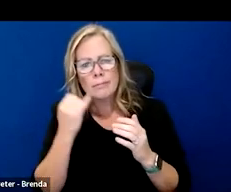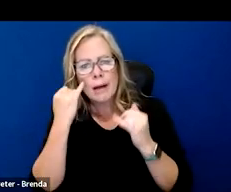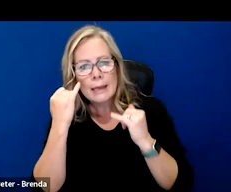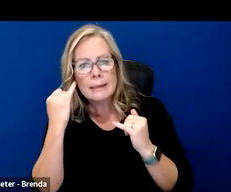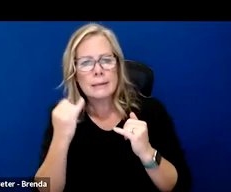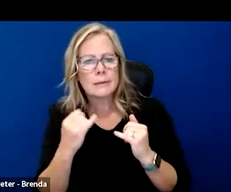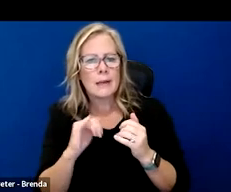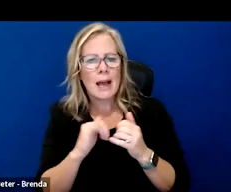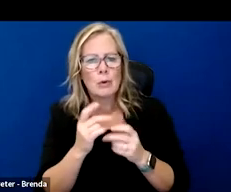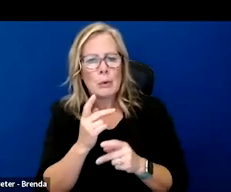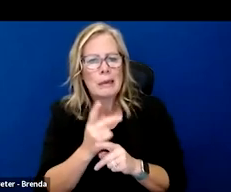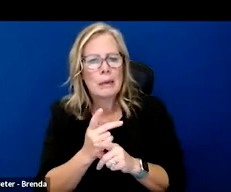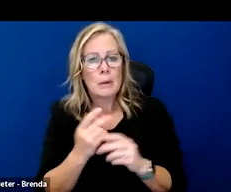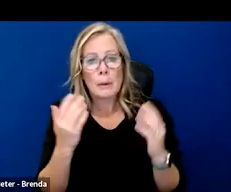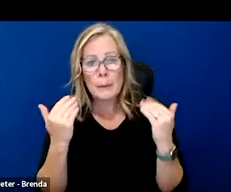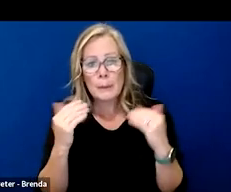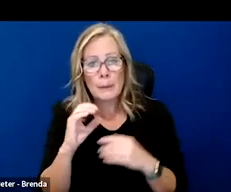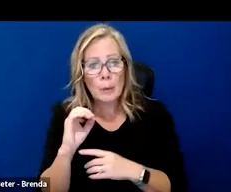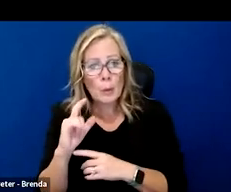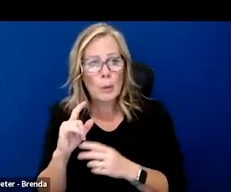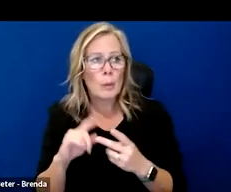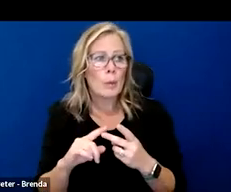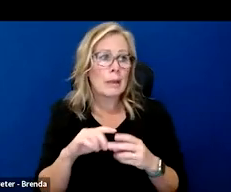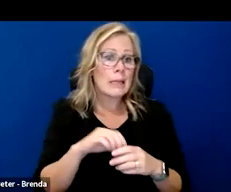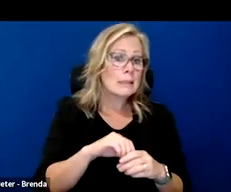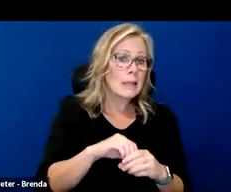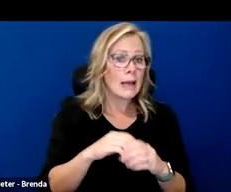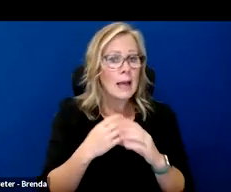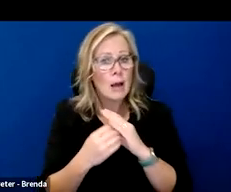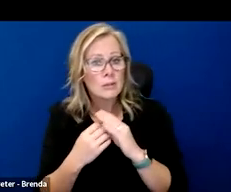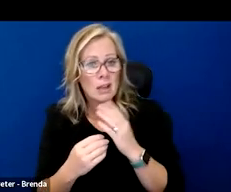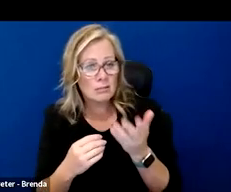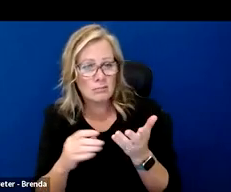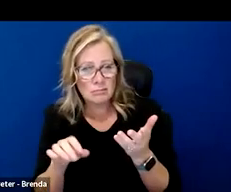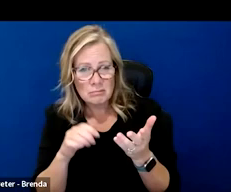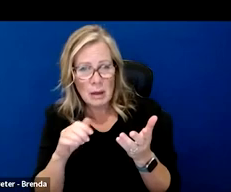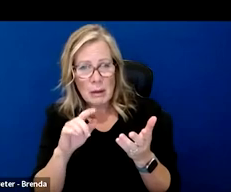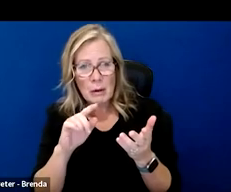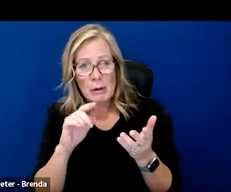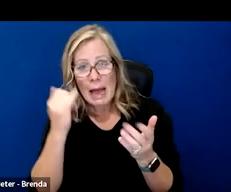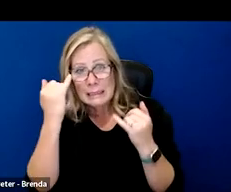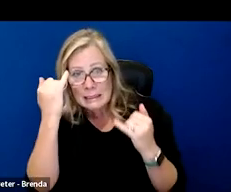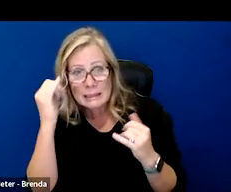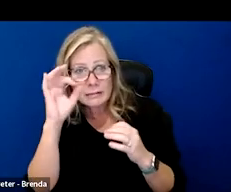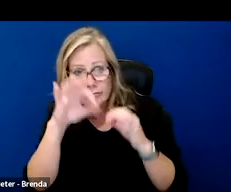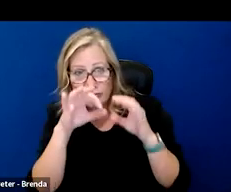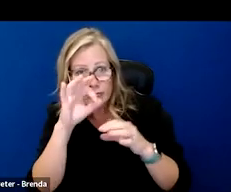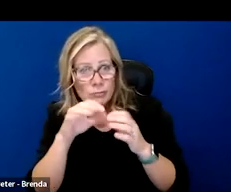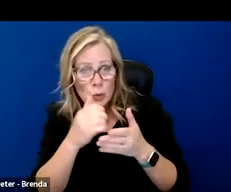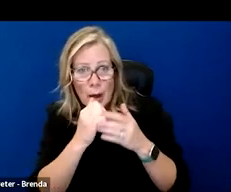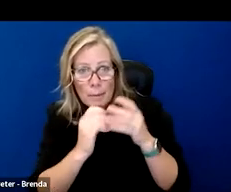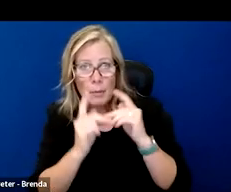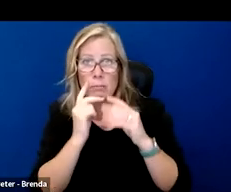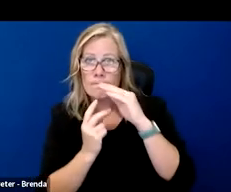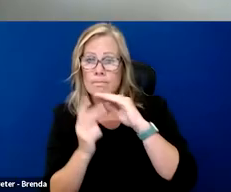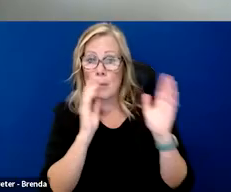both indoors and outdoors? So maybe some tips that we haven't already spoken to earlier.